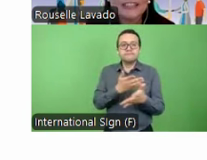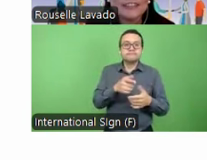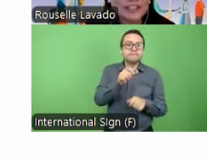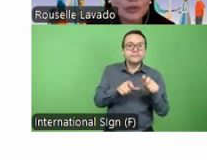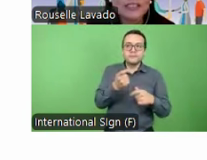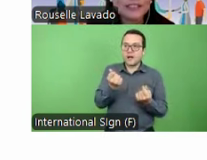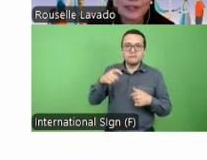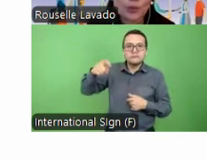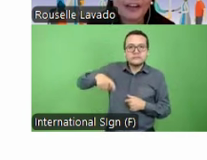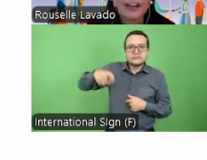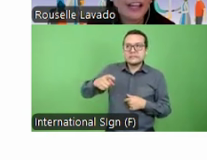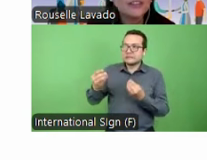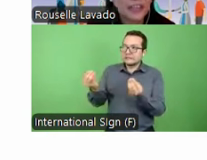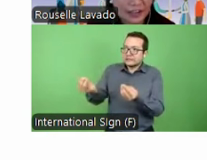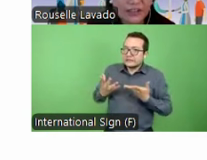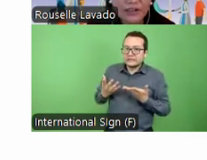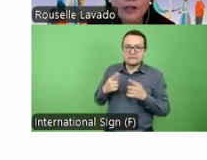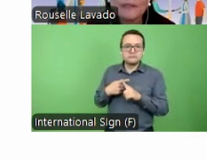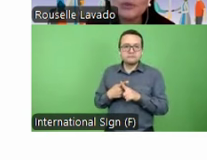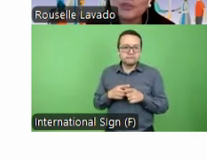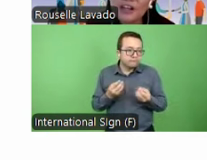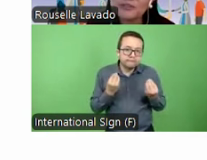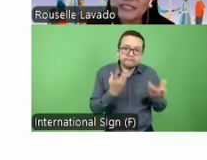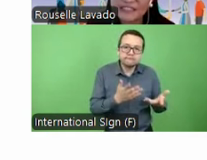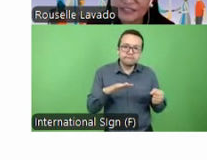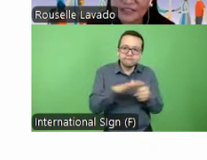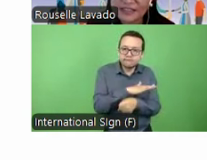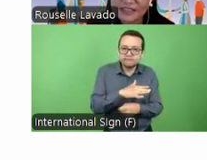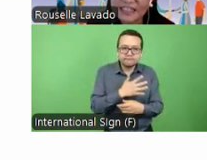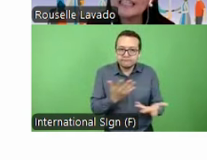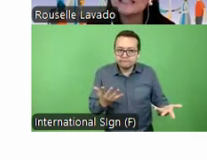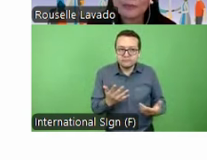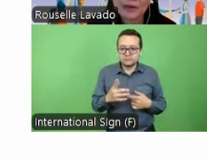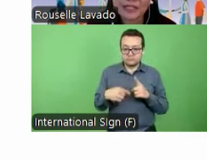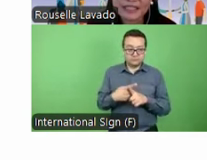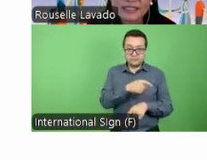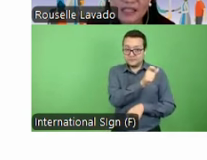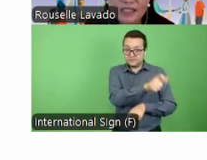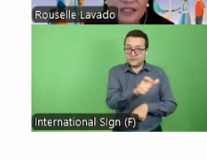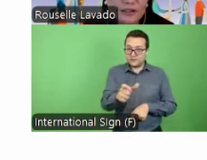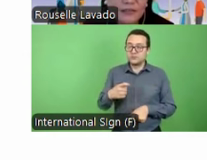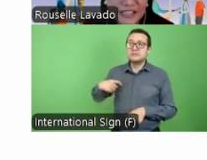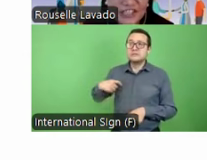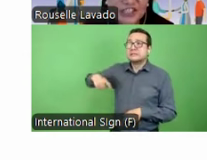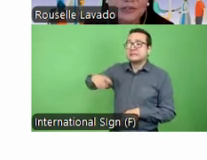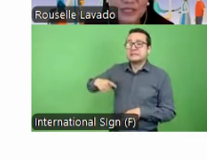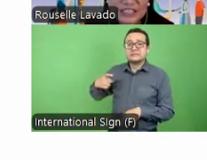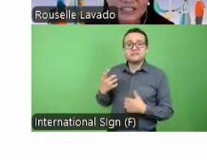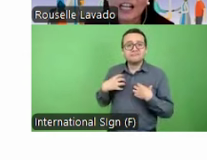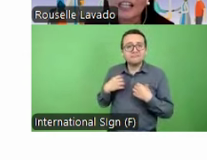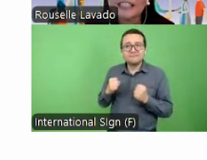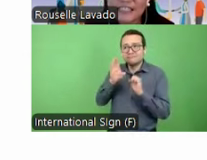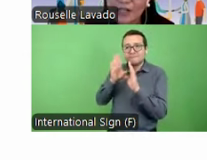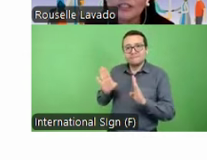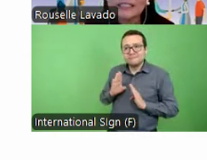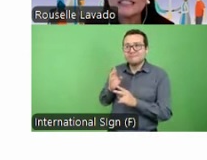where individuals require health care but do not receive it. In the Americas, financial reasons